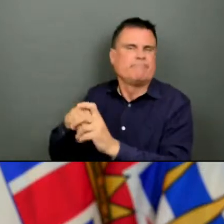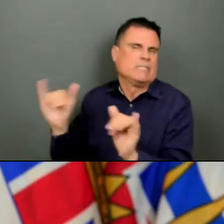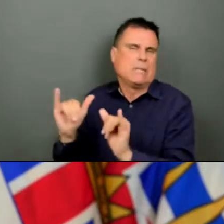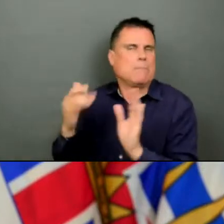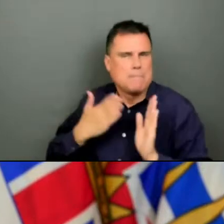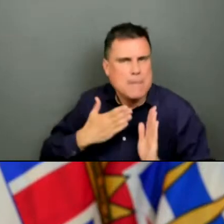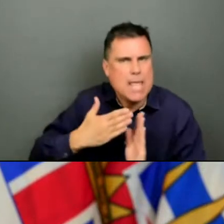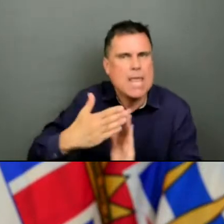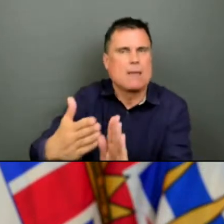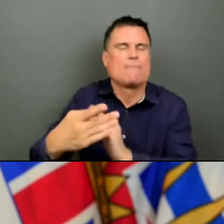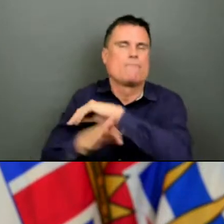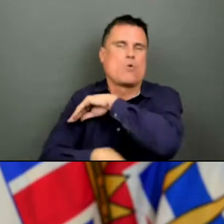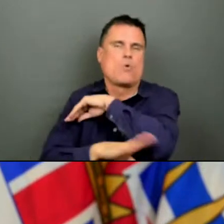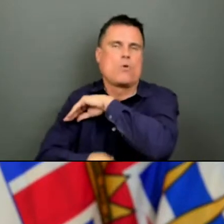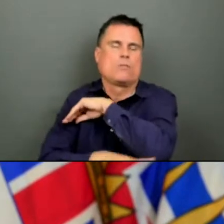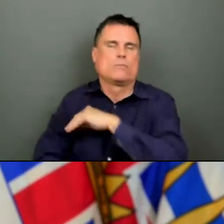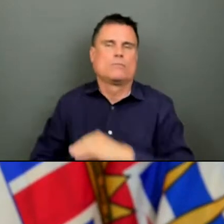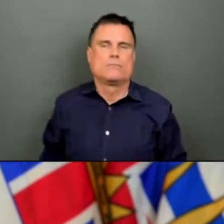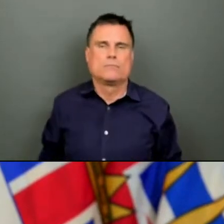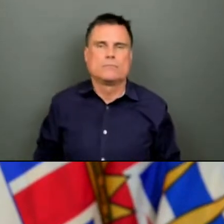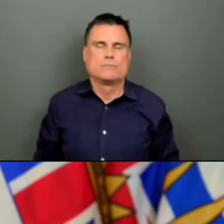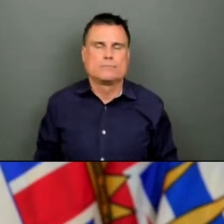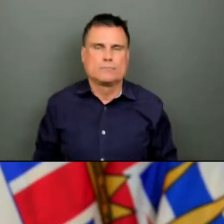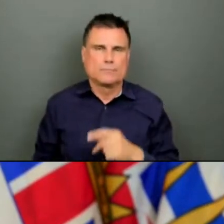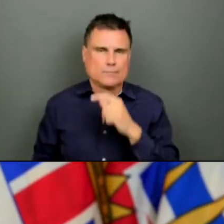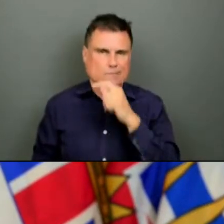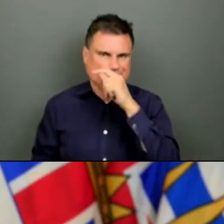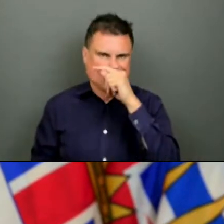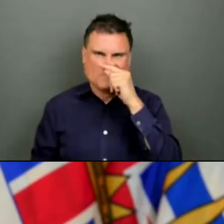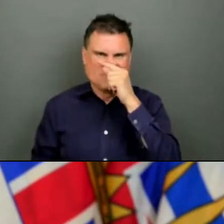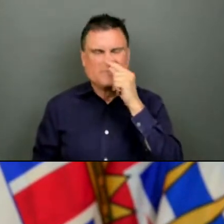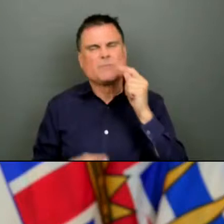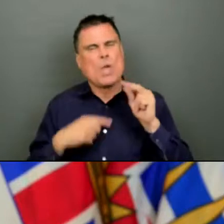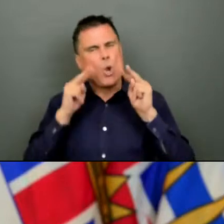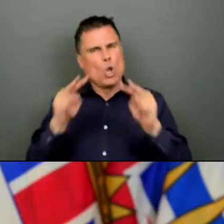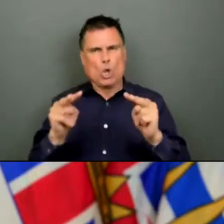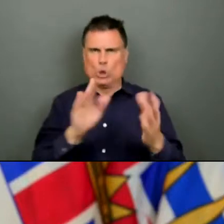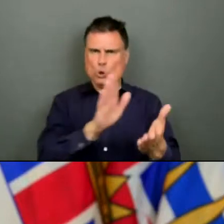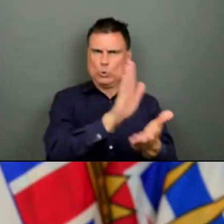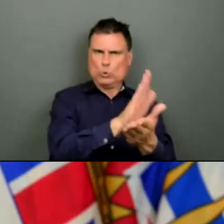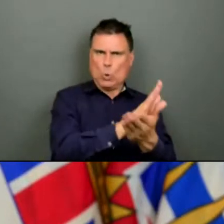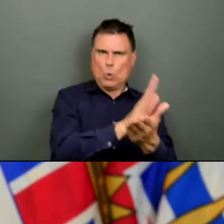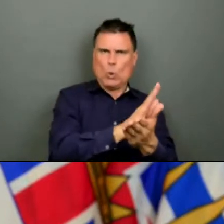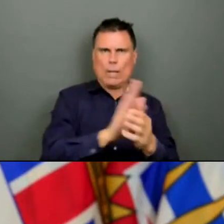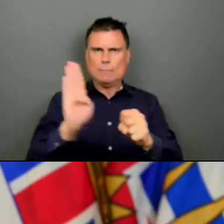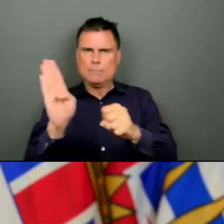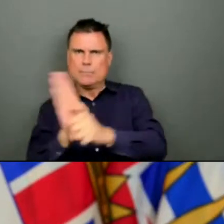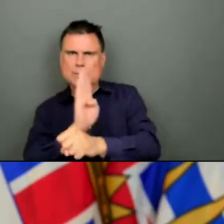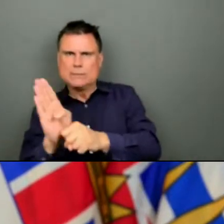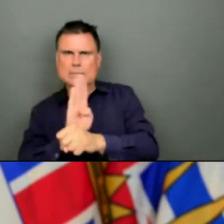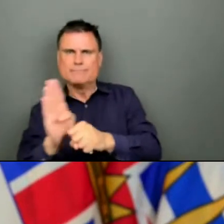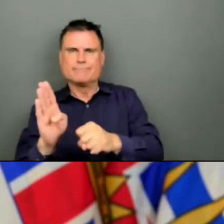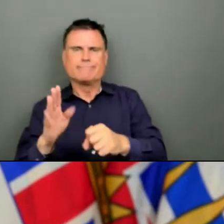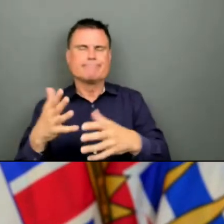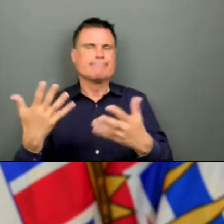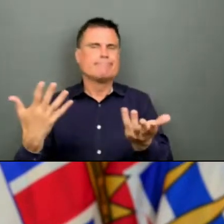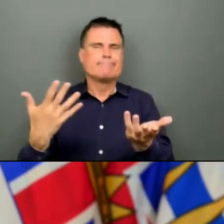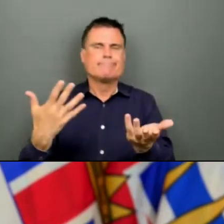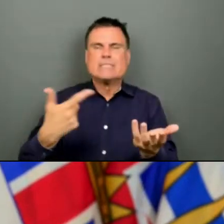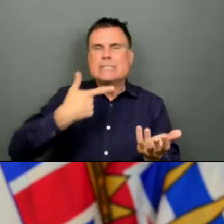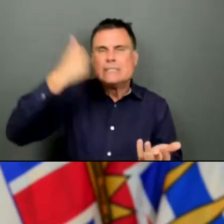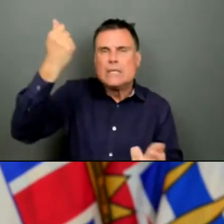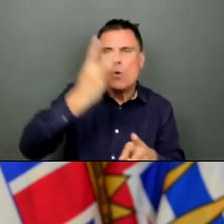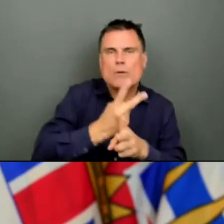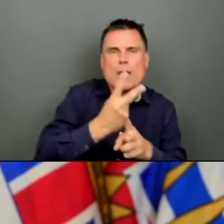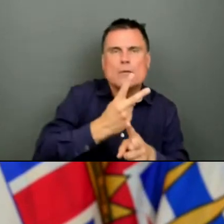to healthcare facilities? What will it mean to schools? What will it mean to businesses if we start to see increasing rates in a